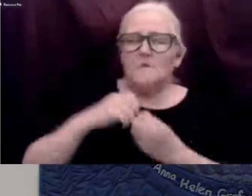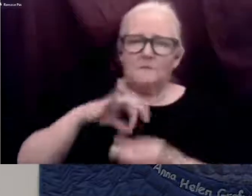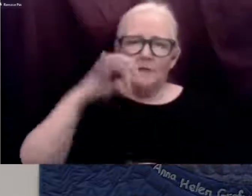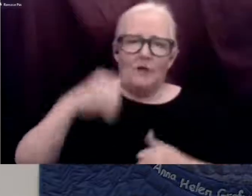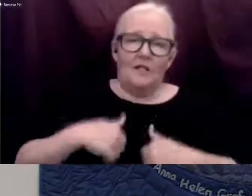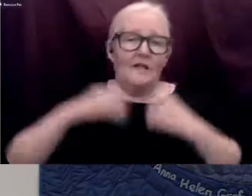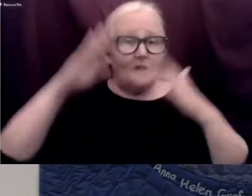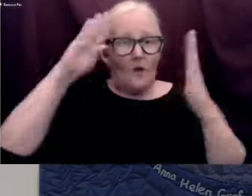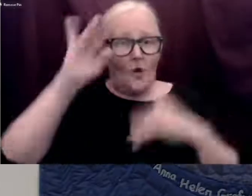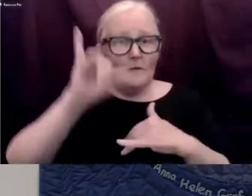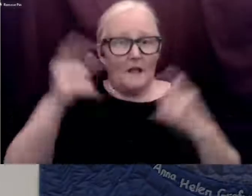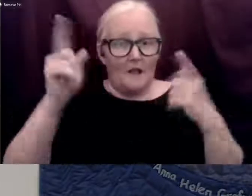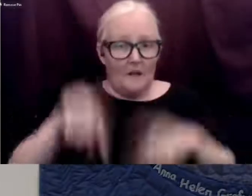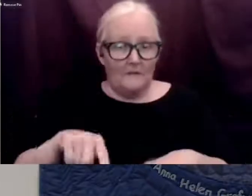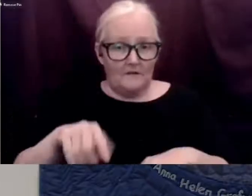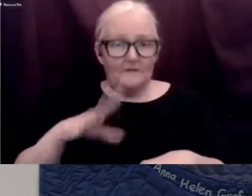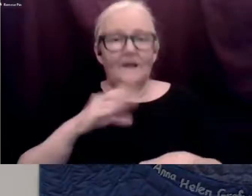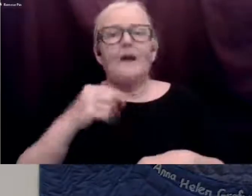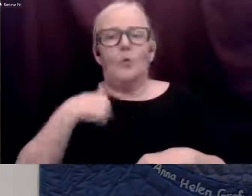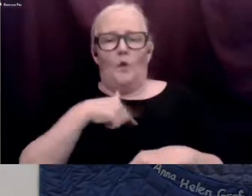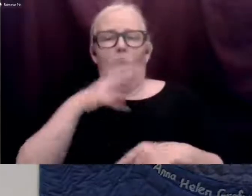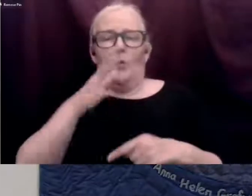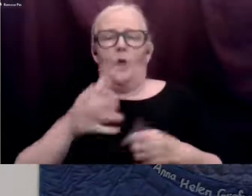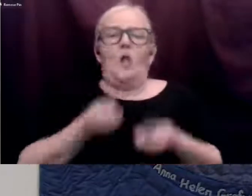so. Amen.